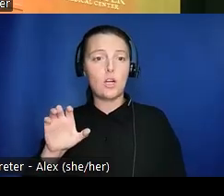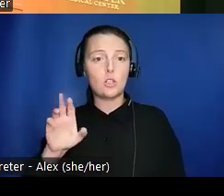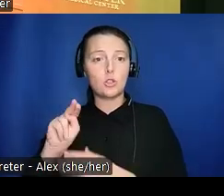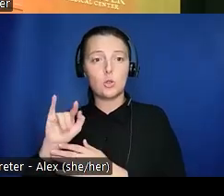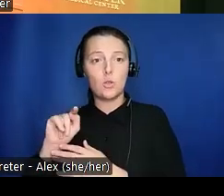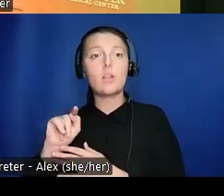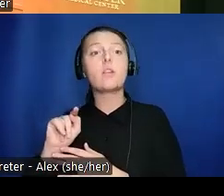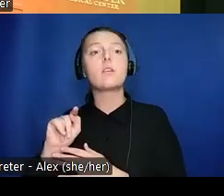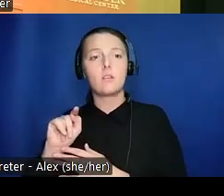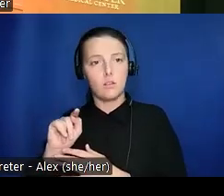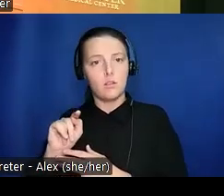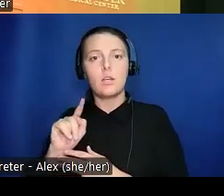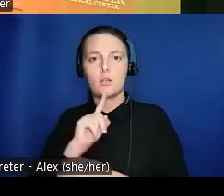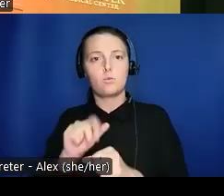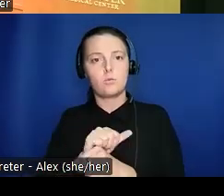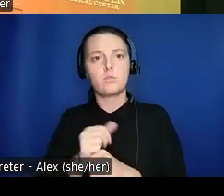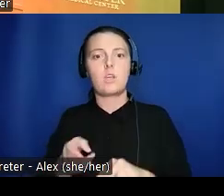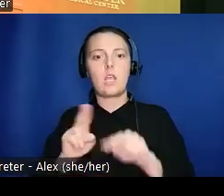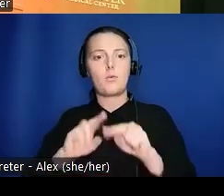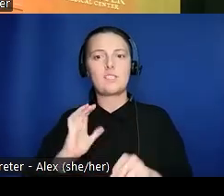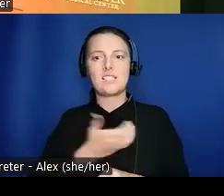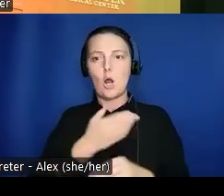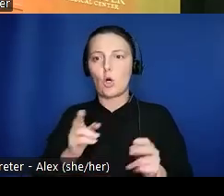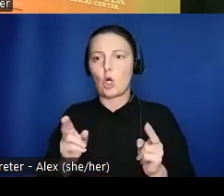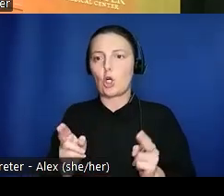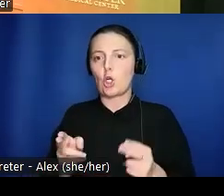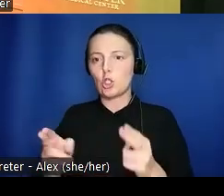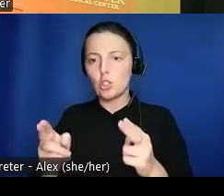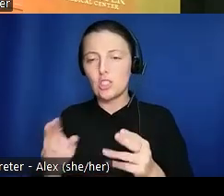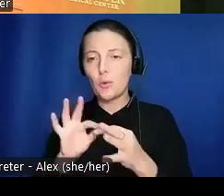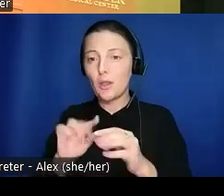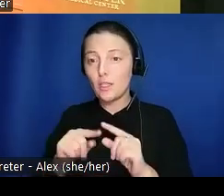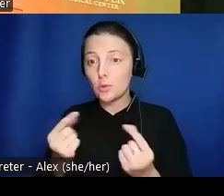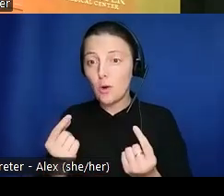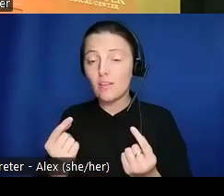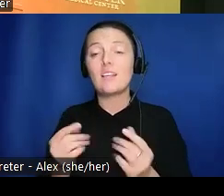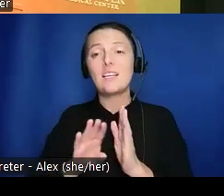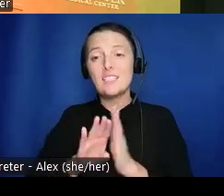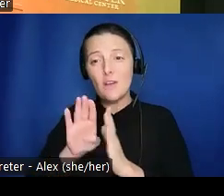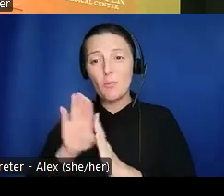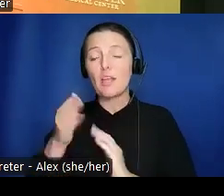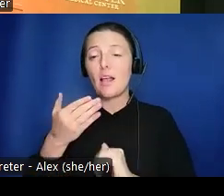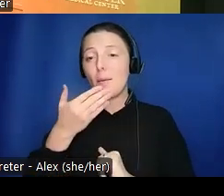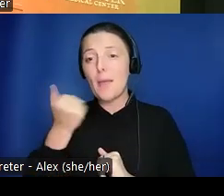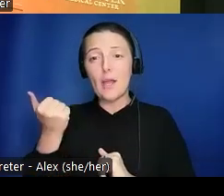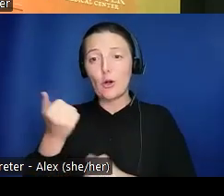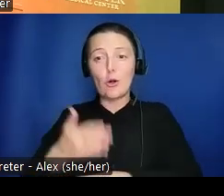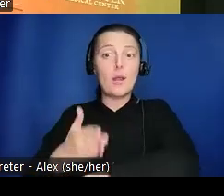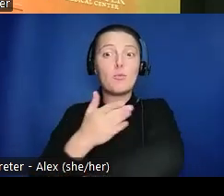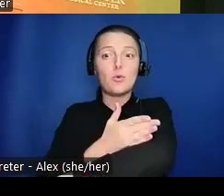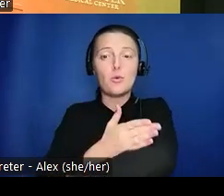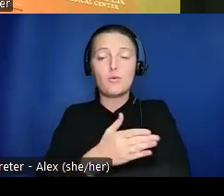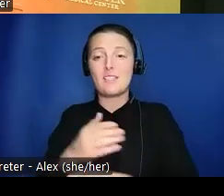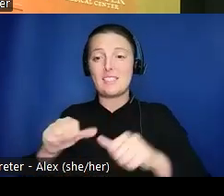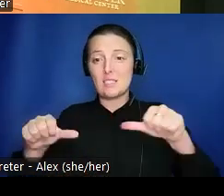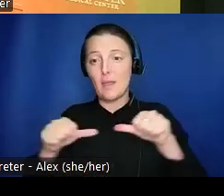our urgency in relation to developing a better inpatient space for our child